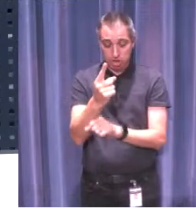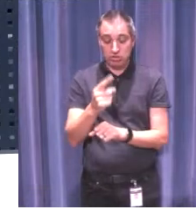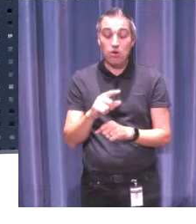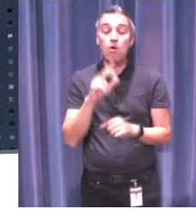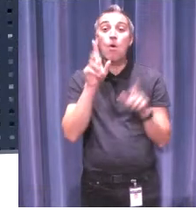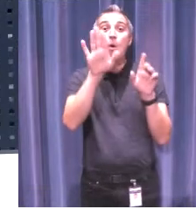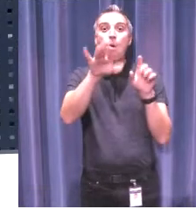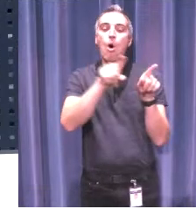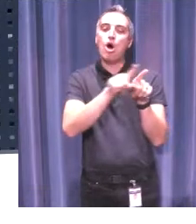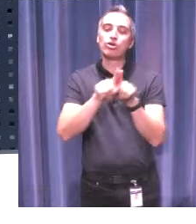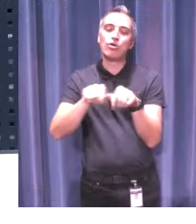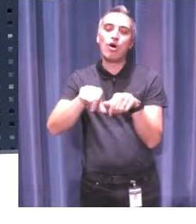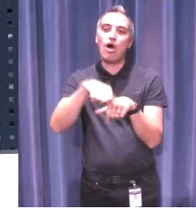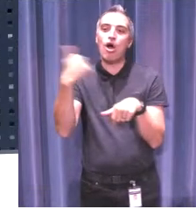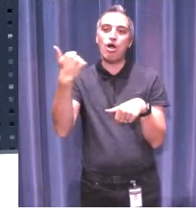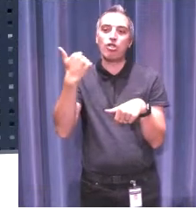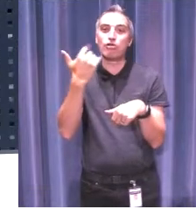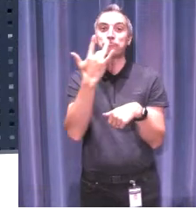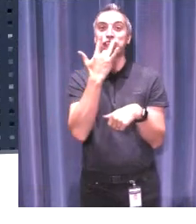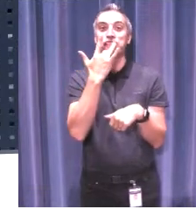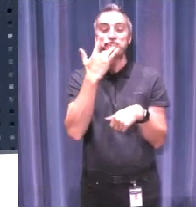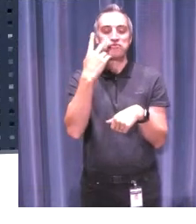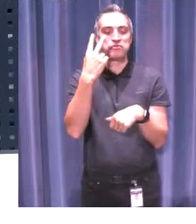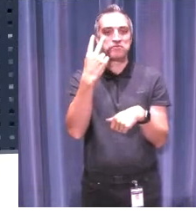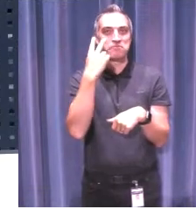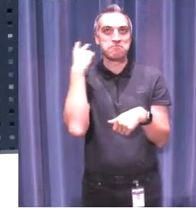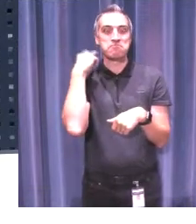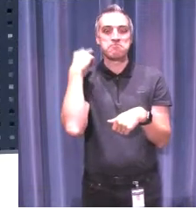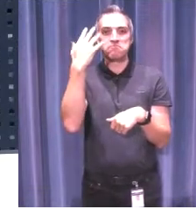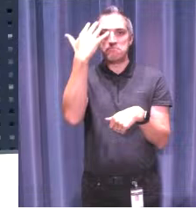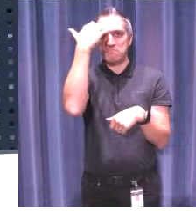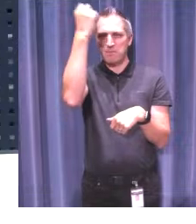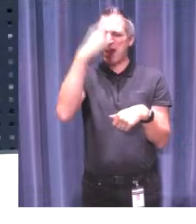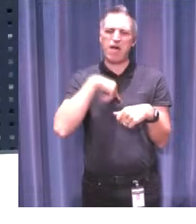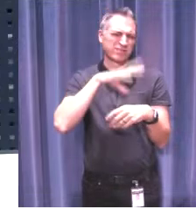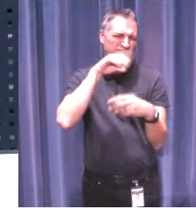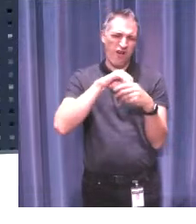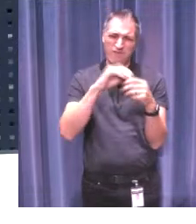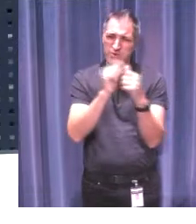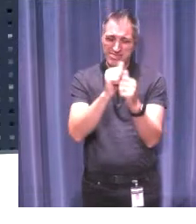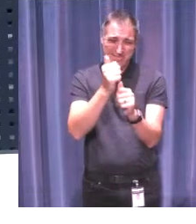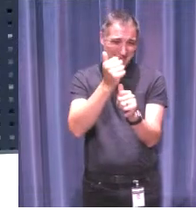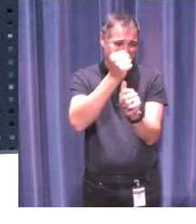favorite memories of that program, because I was involved in every inch of it. I mean, I